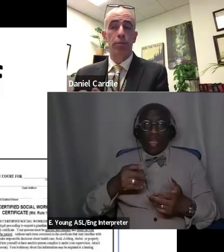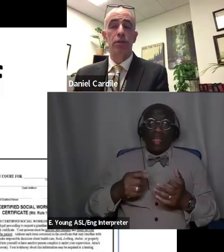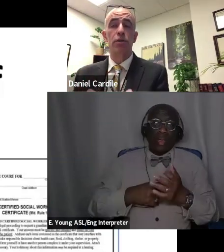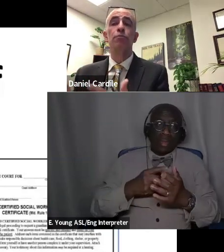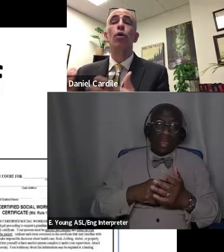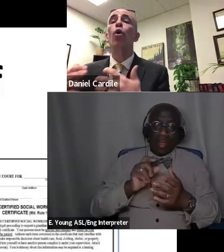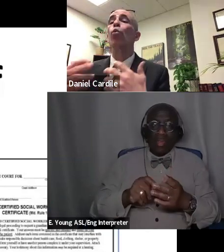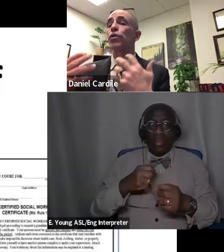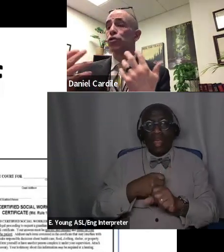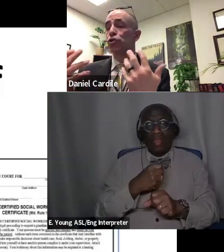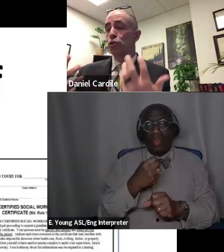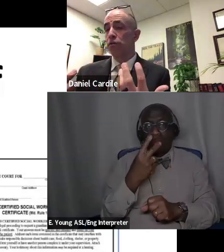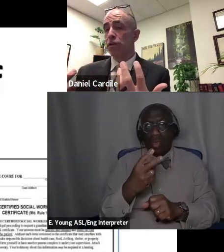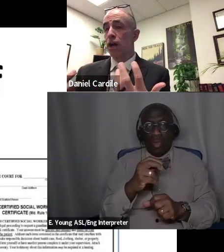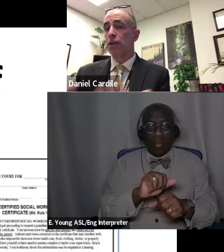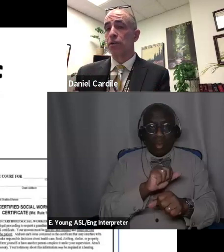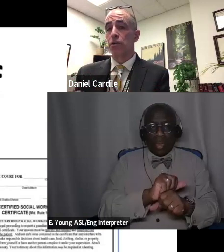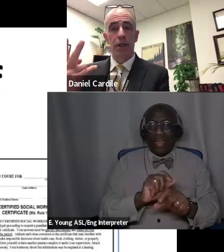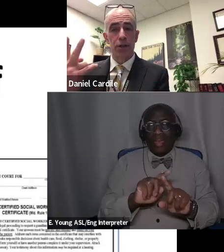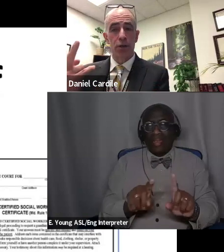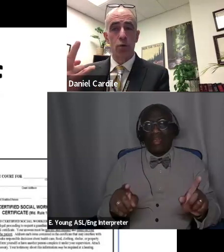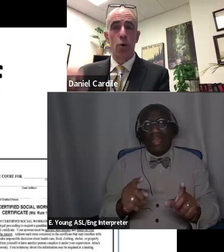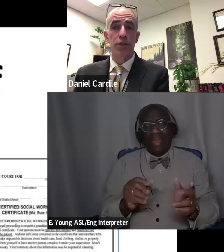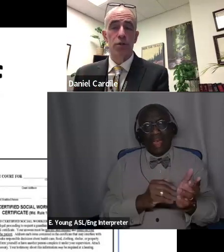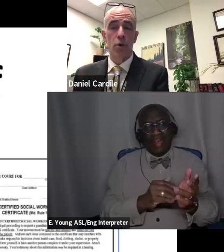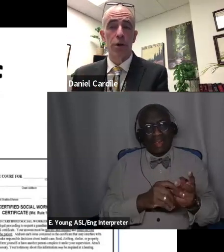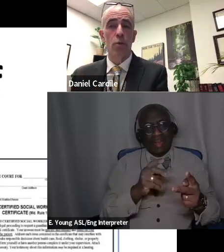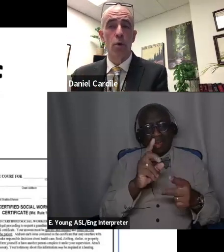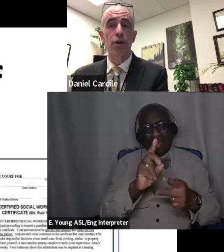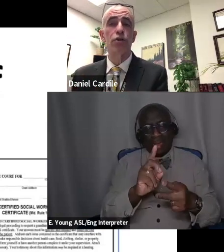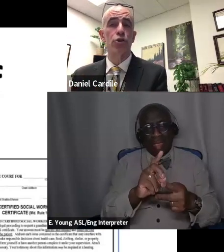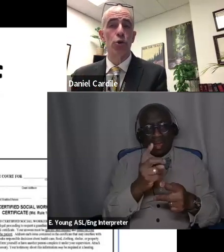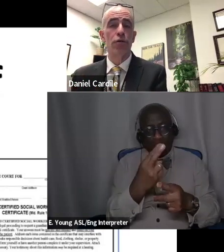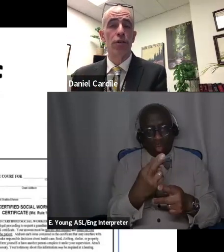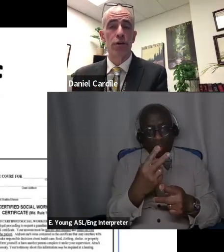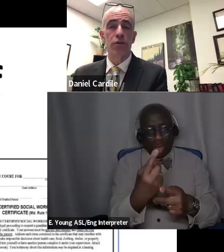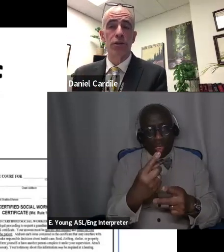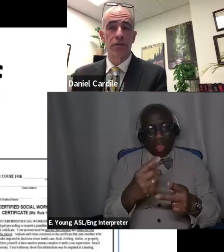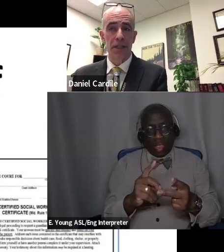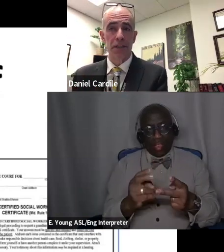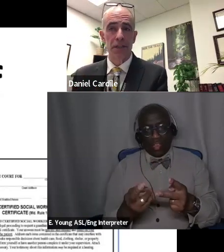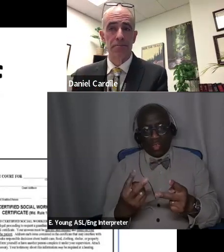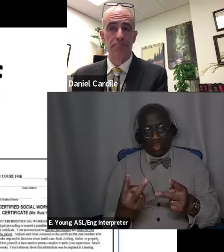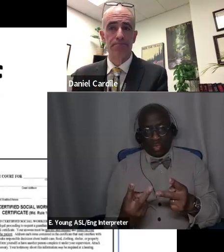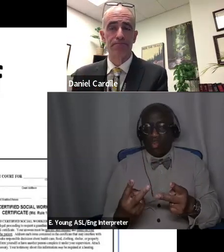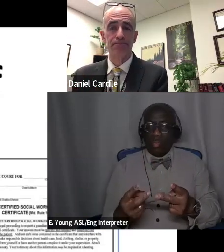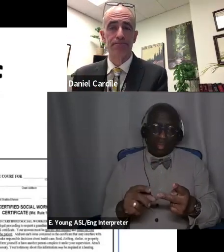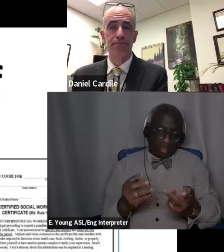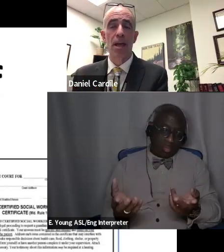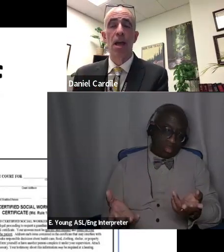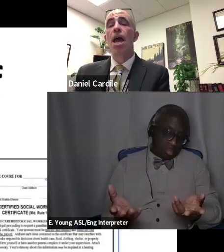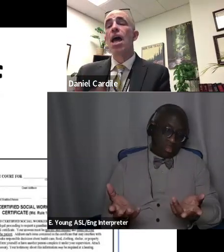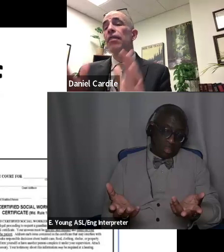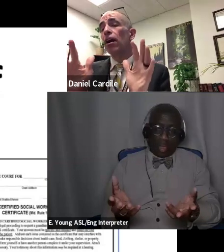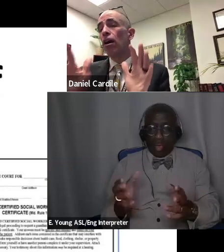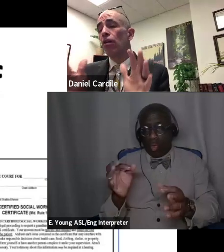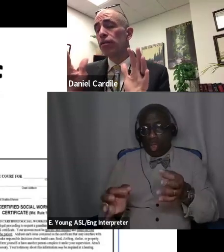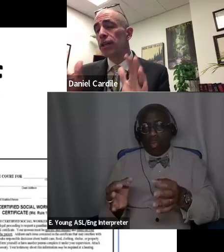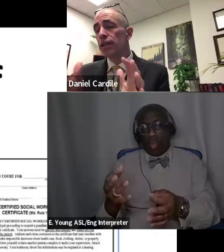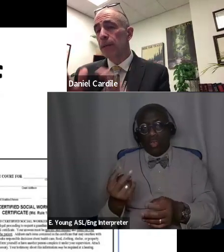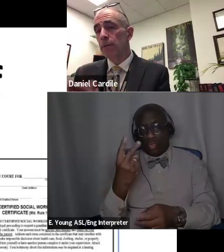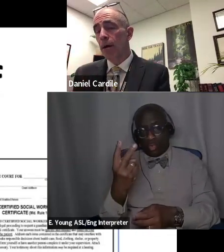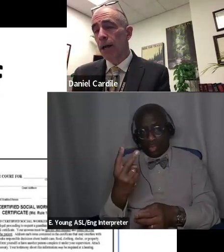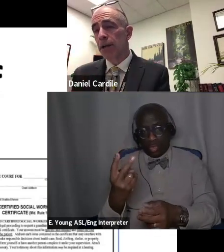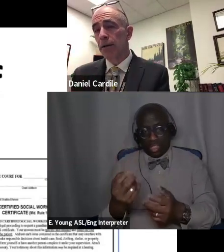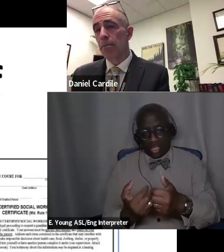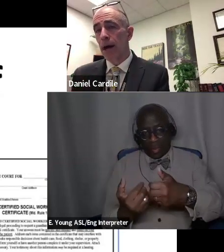2 appointments with 2 different doctors because the court is going to want 2 of those certificates. The other